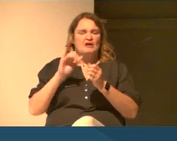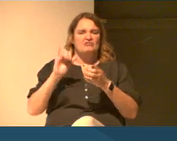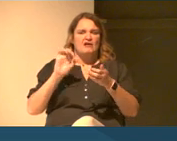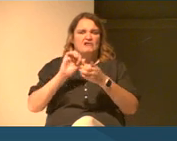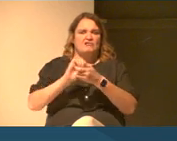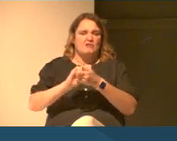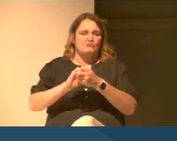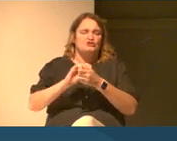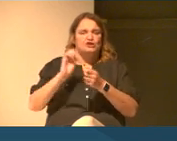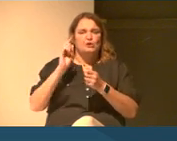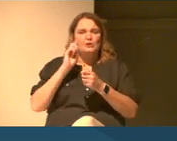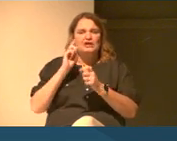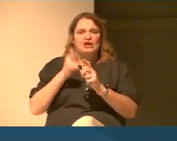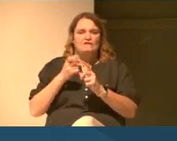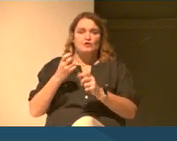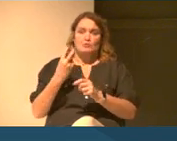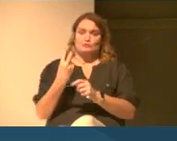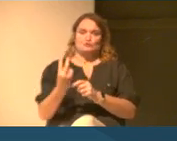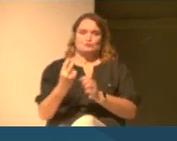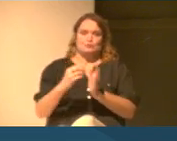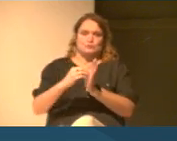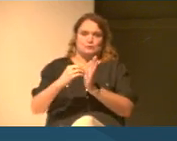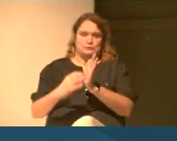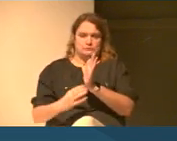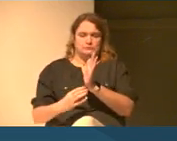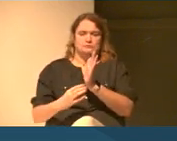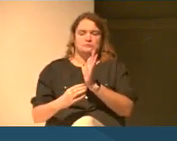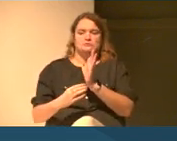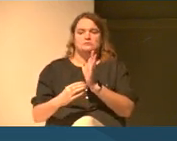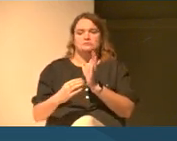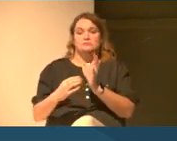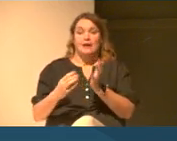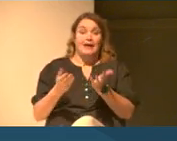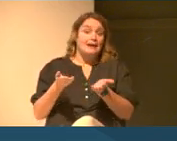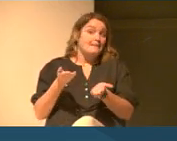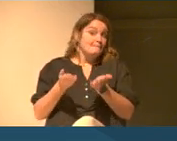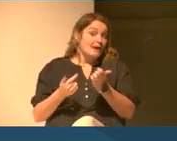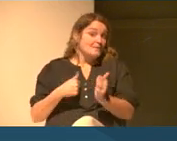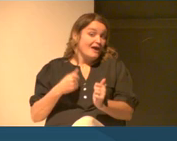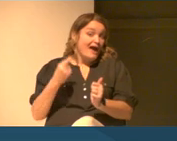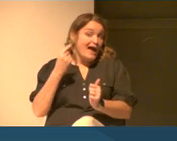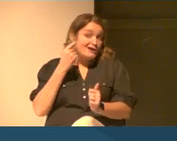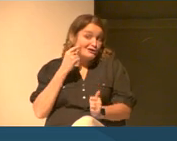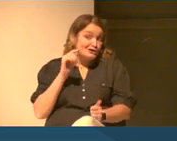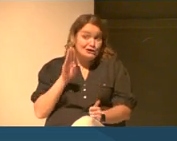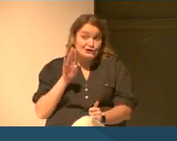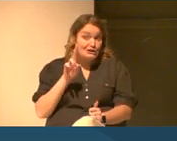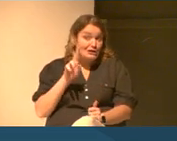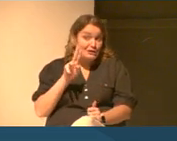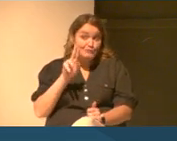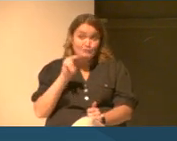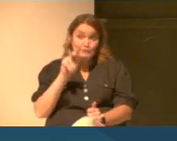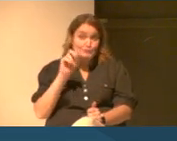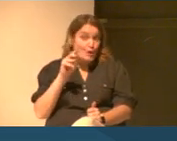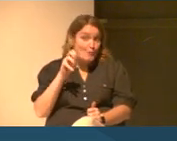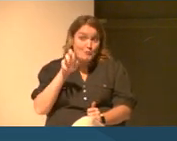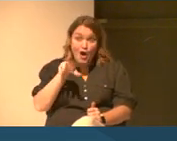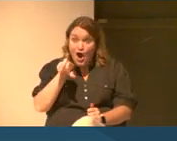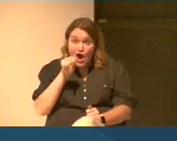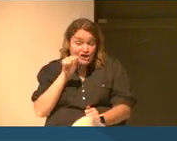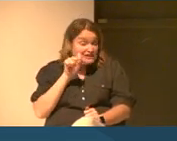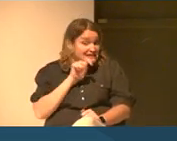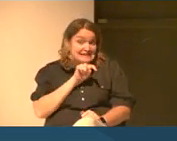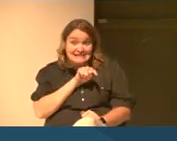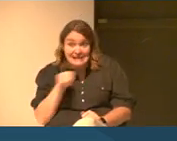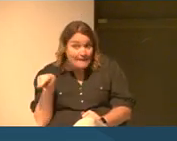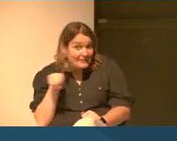also get to hear from two of those students, and maybe I heard there's some Bruno Mars something, so be sure